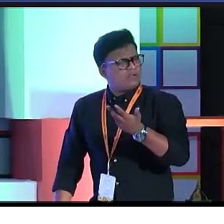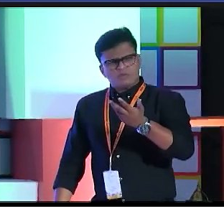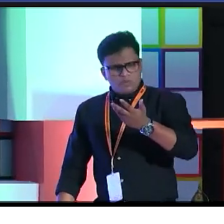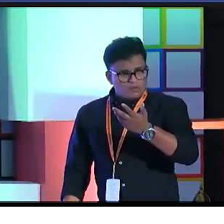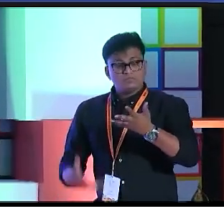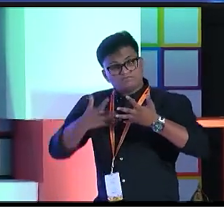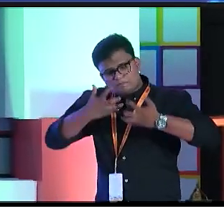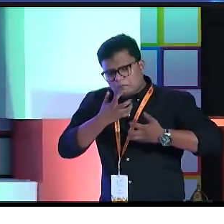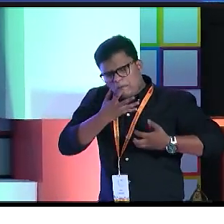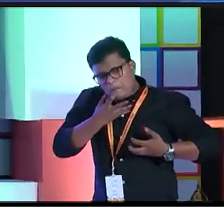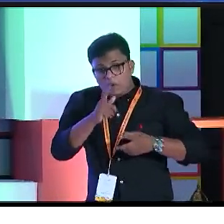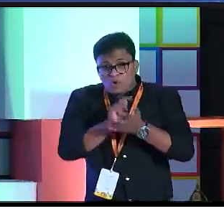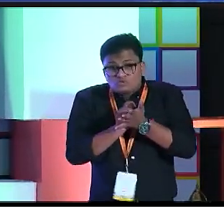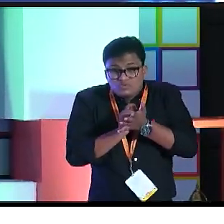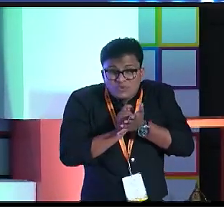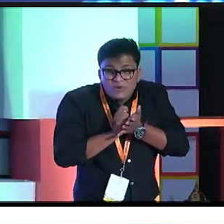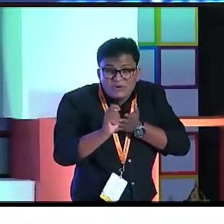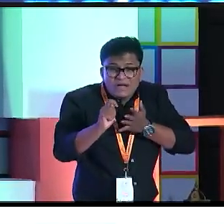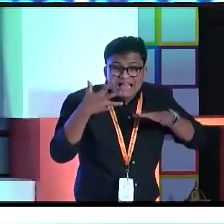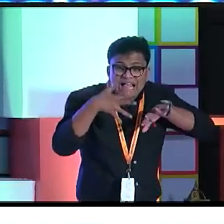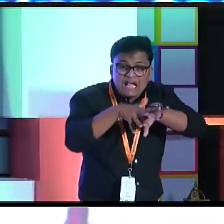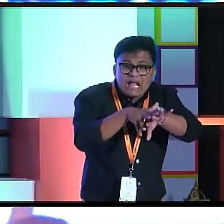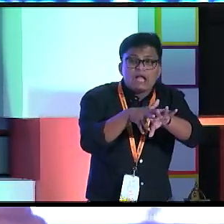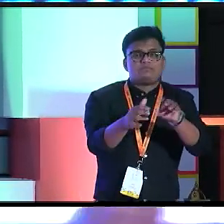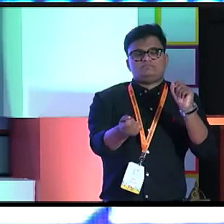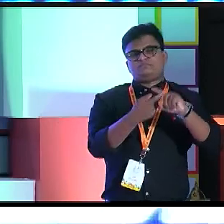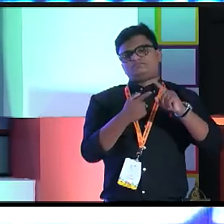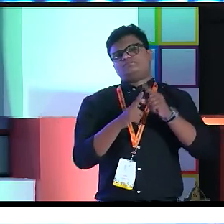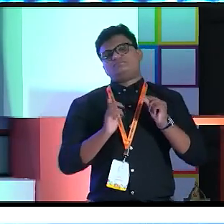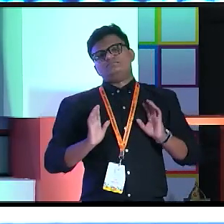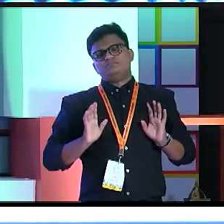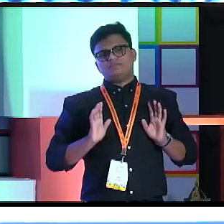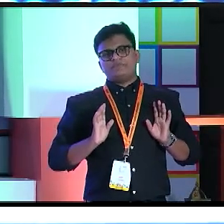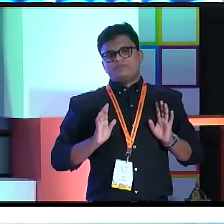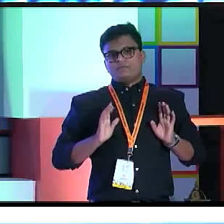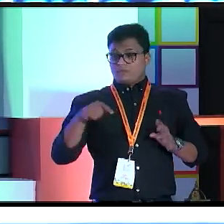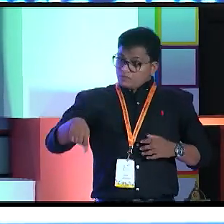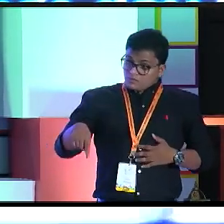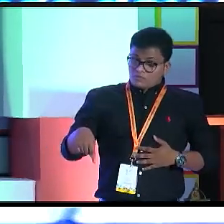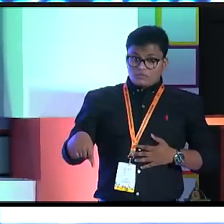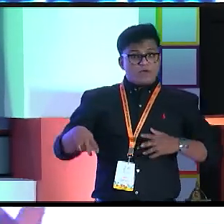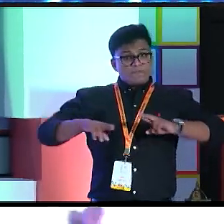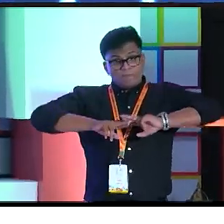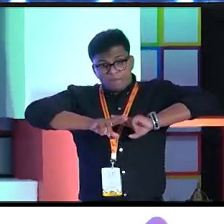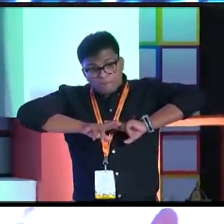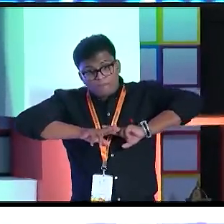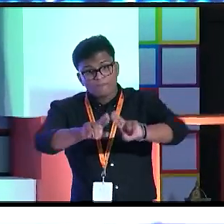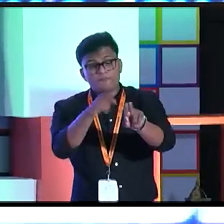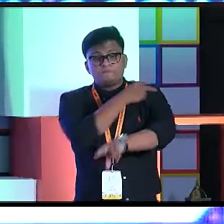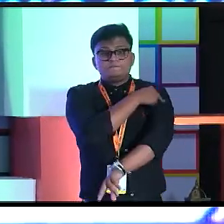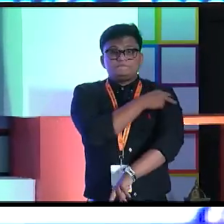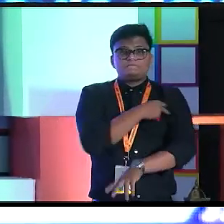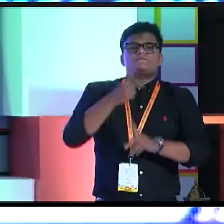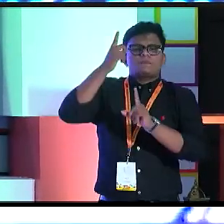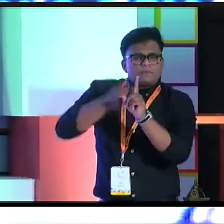That's the spirit. The only event in the world which is completely free, which is run completely by volunteers, and we make it happen year